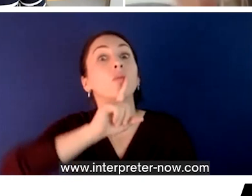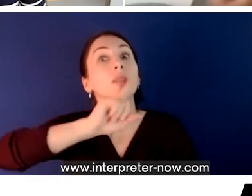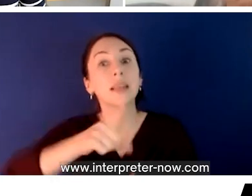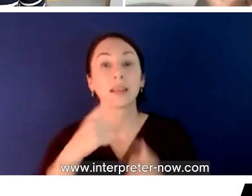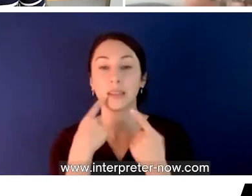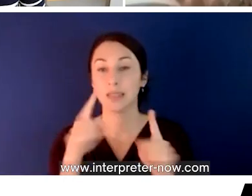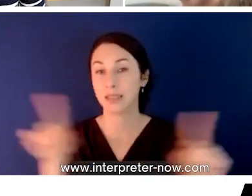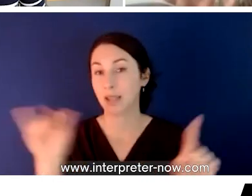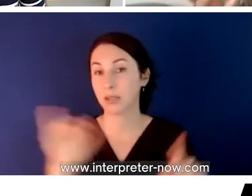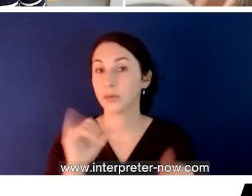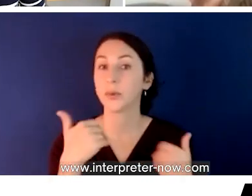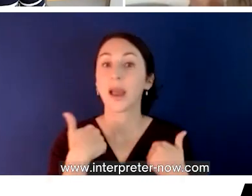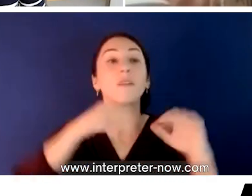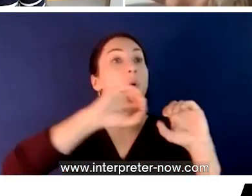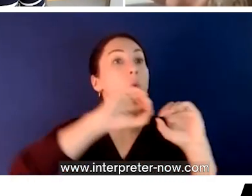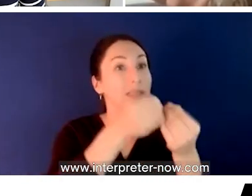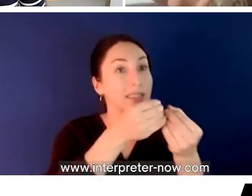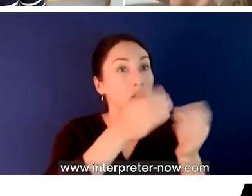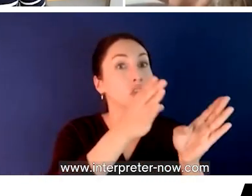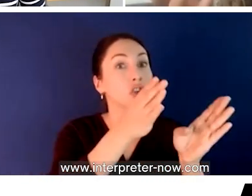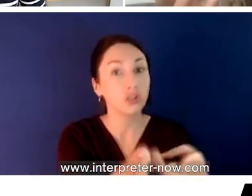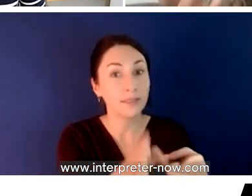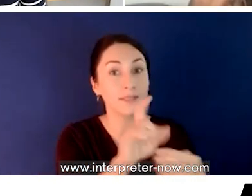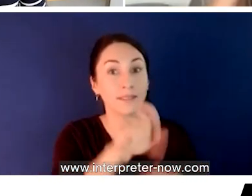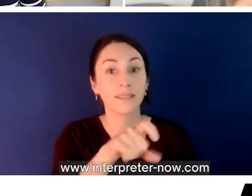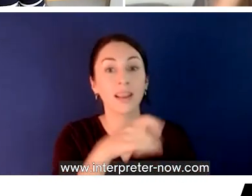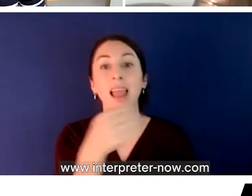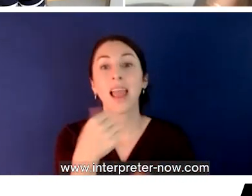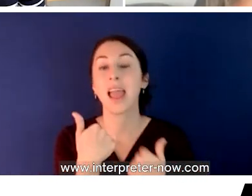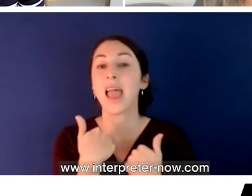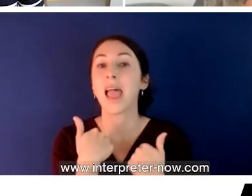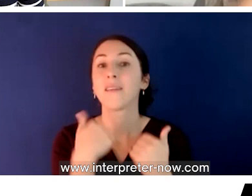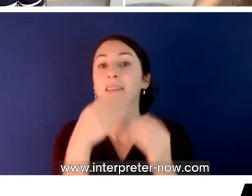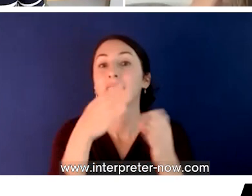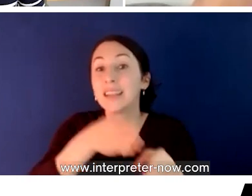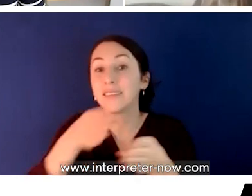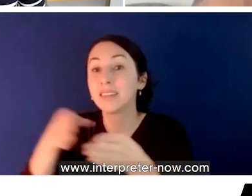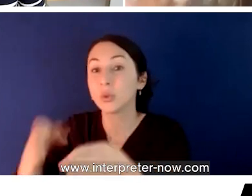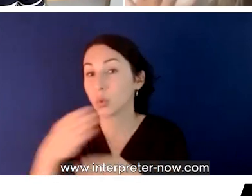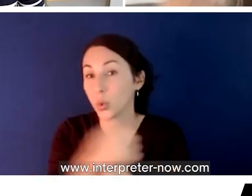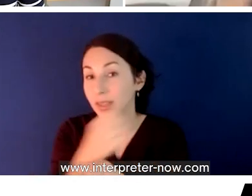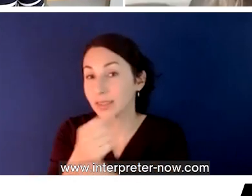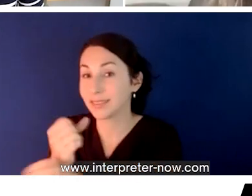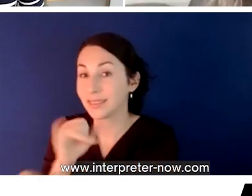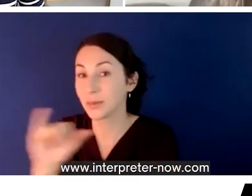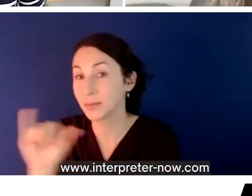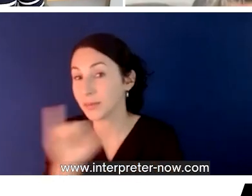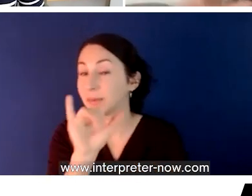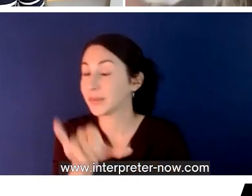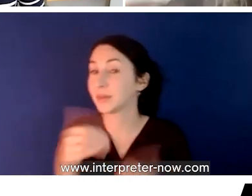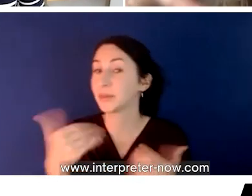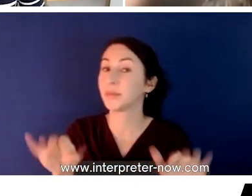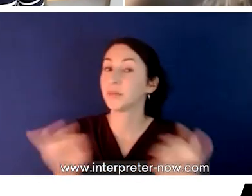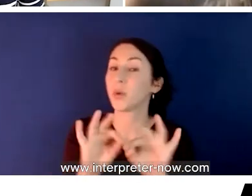right? So there's the organizational, there's the shift, but then there's also the one-offs and the individual wins, which is, again, not to be underestimated.